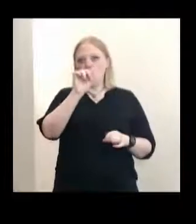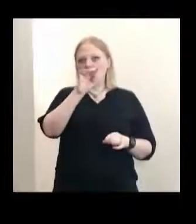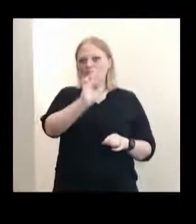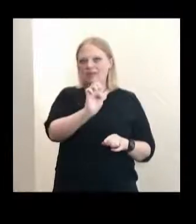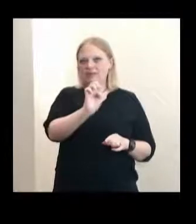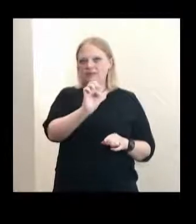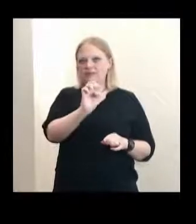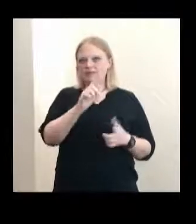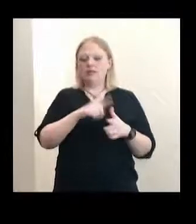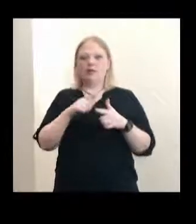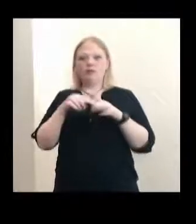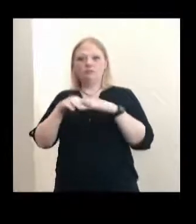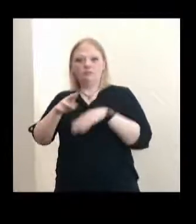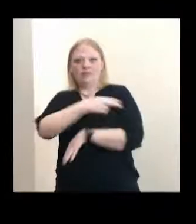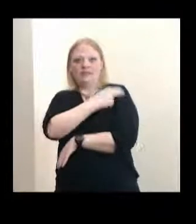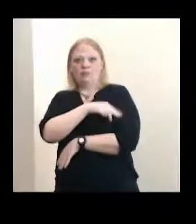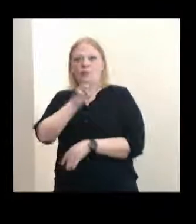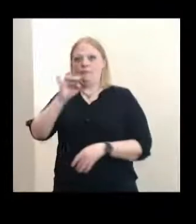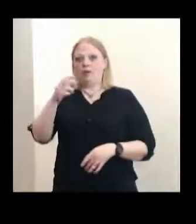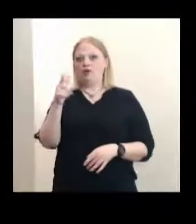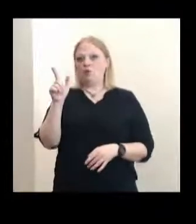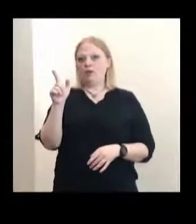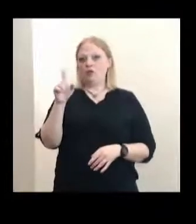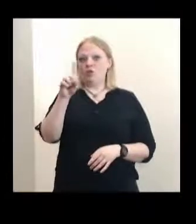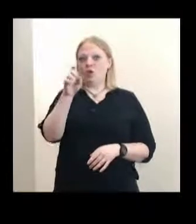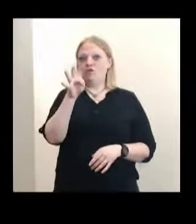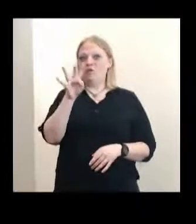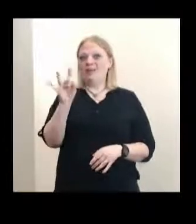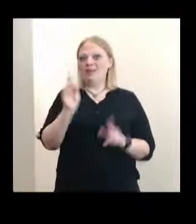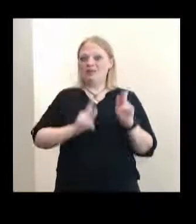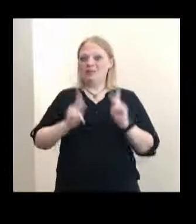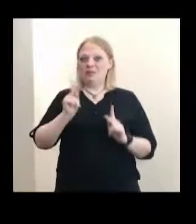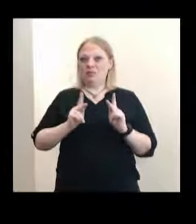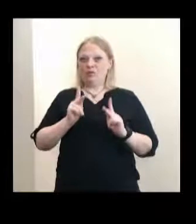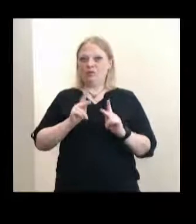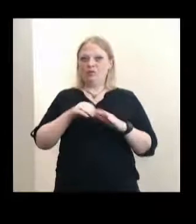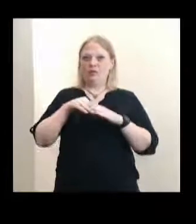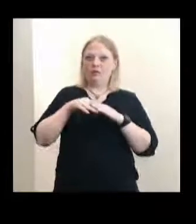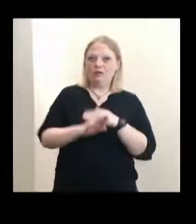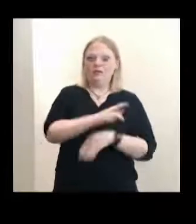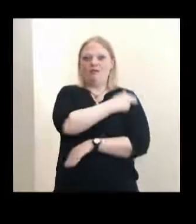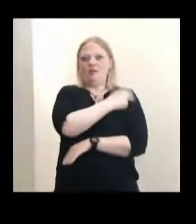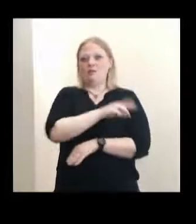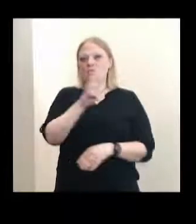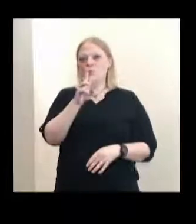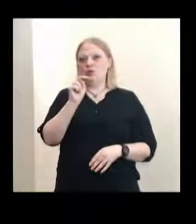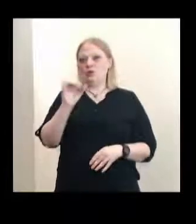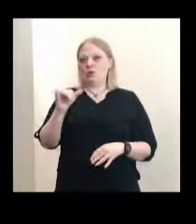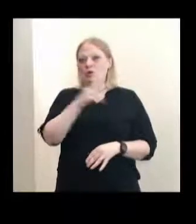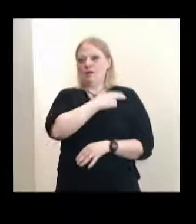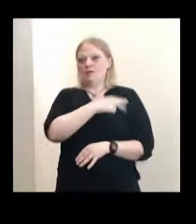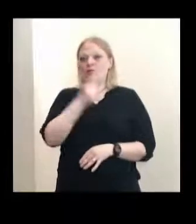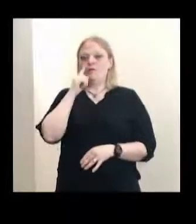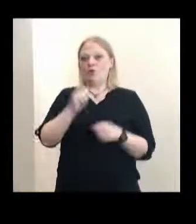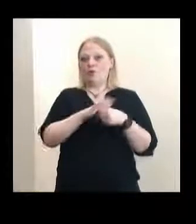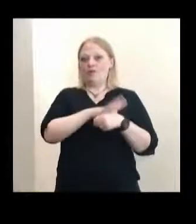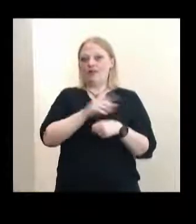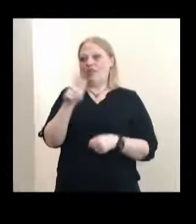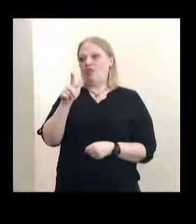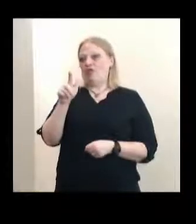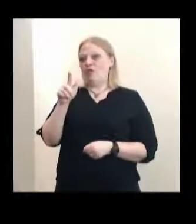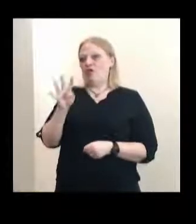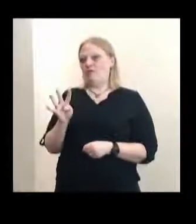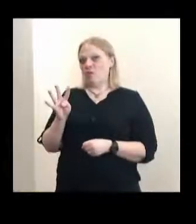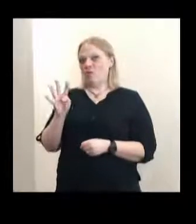And hospitalizations on March 21st, 148 people were hospitalized in Western New York hospitals for COVID-19, 34 of